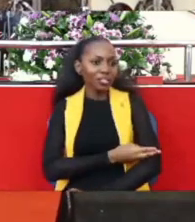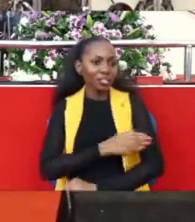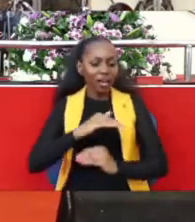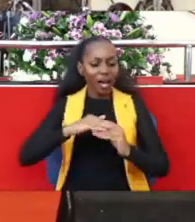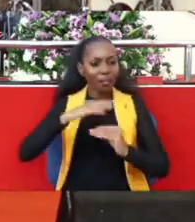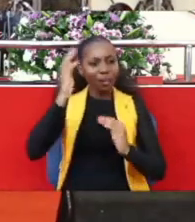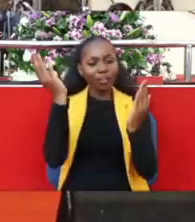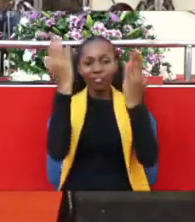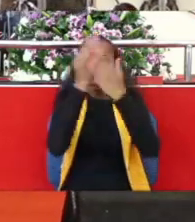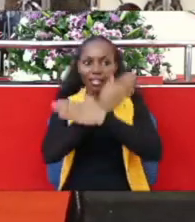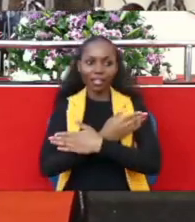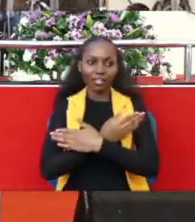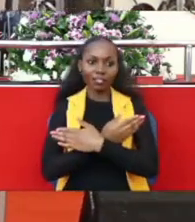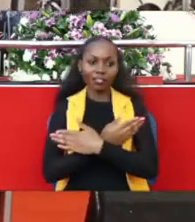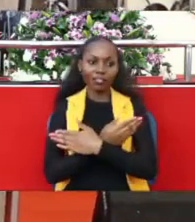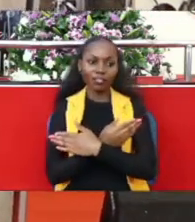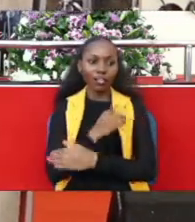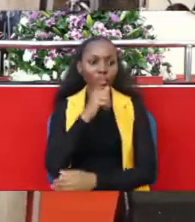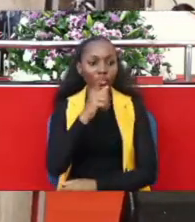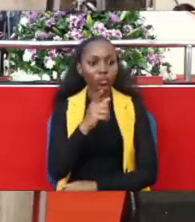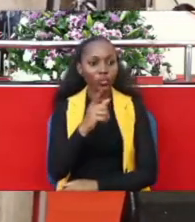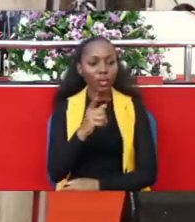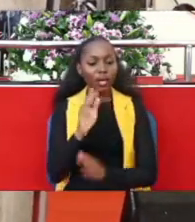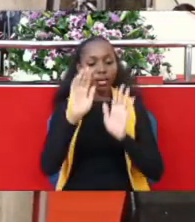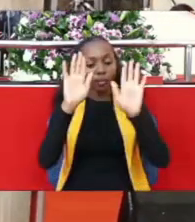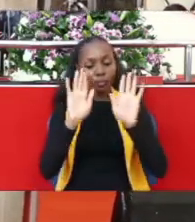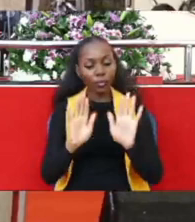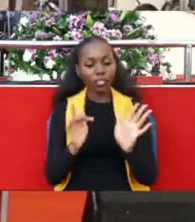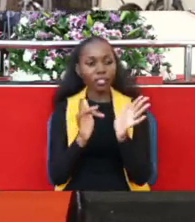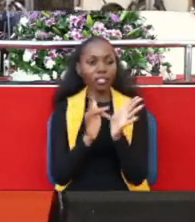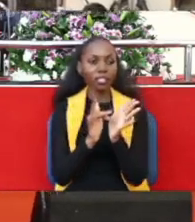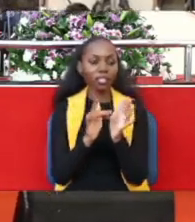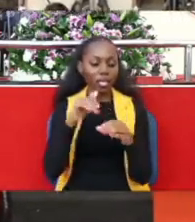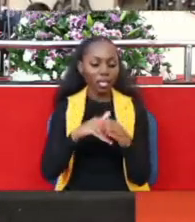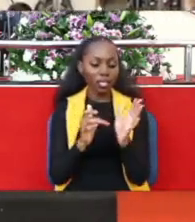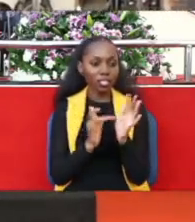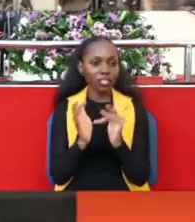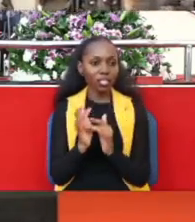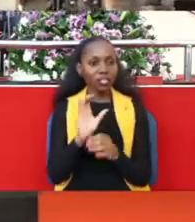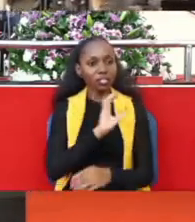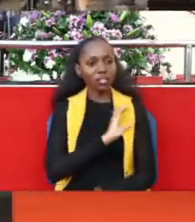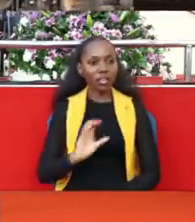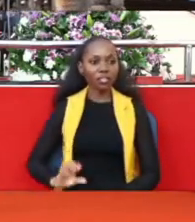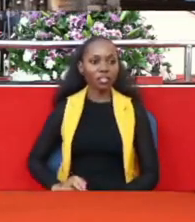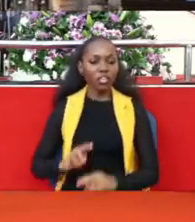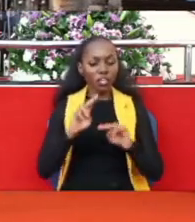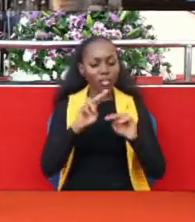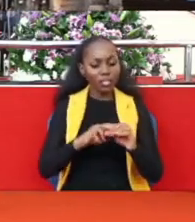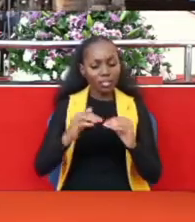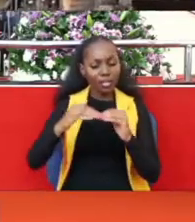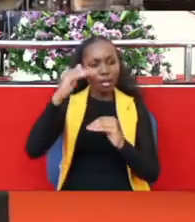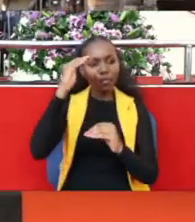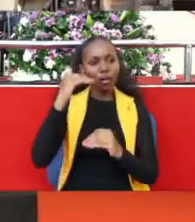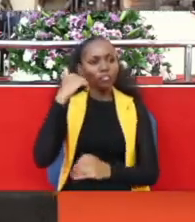That is who you are in Christ Jesus. Above sicknesses and diseases. Above